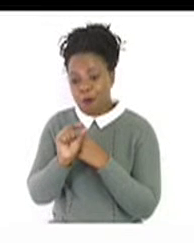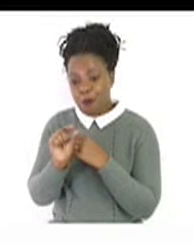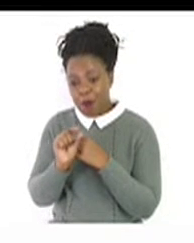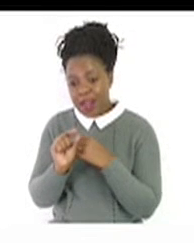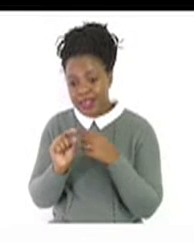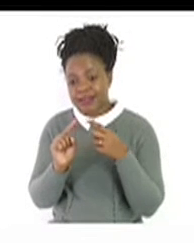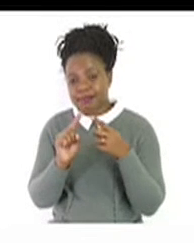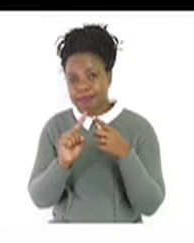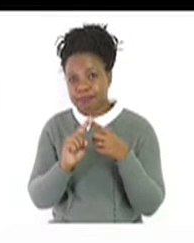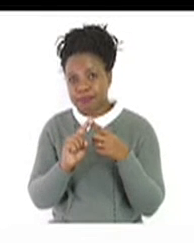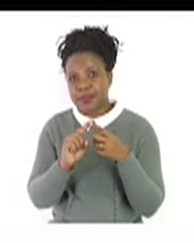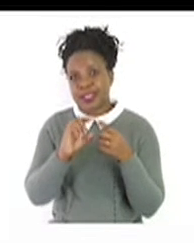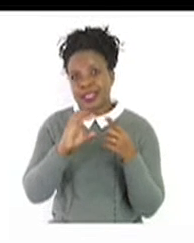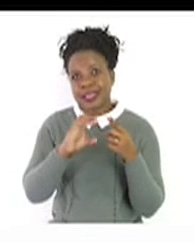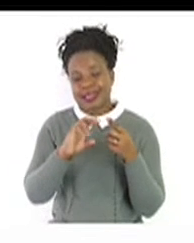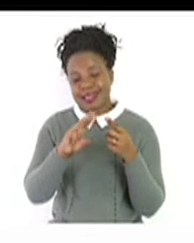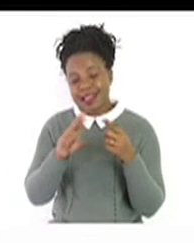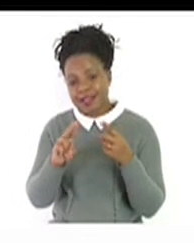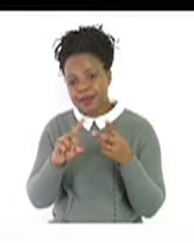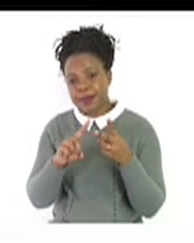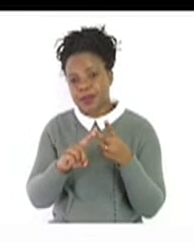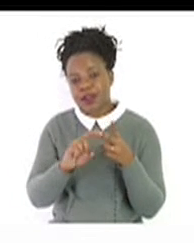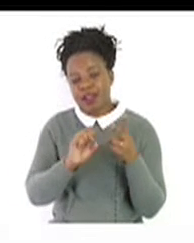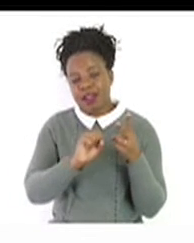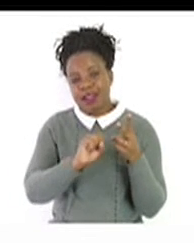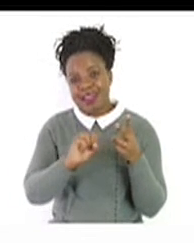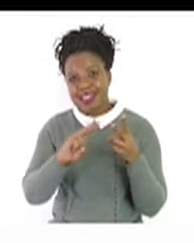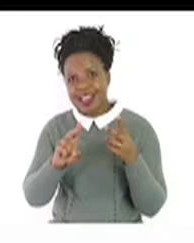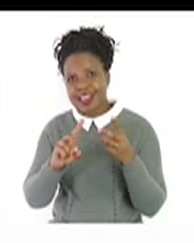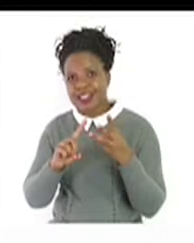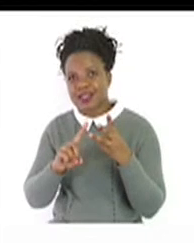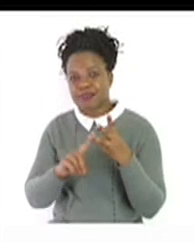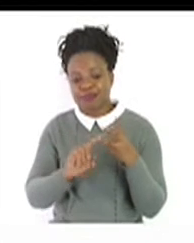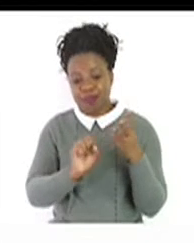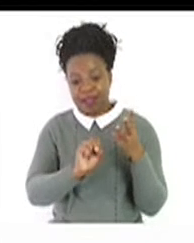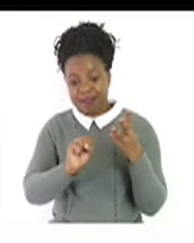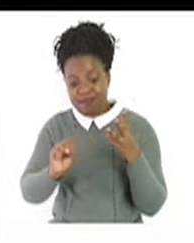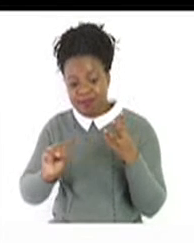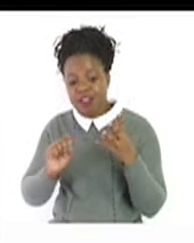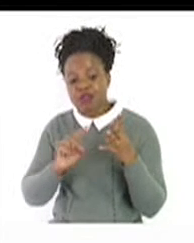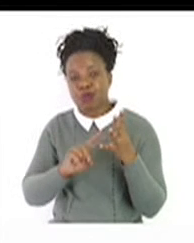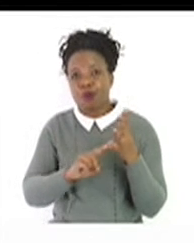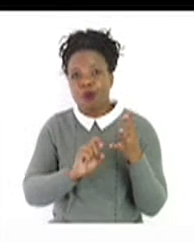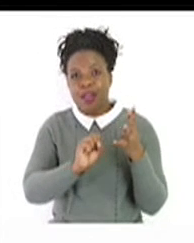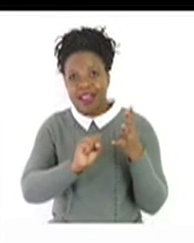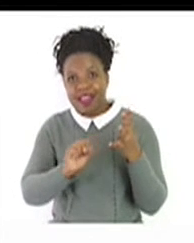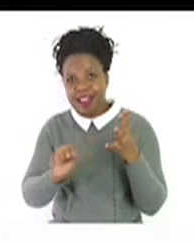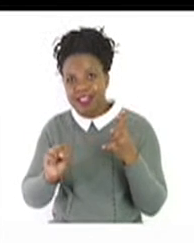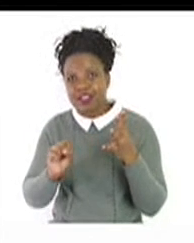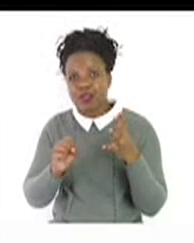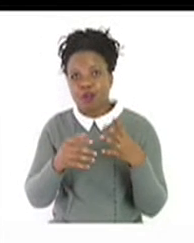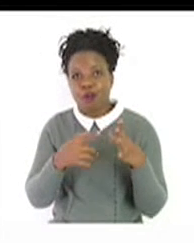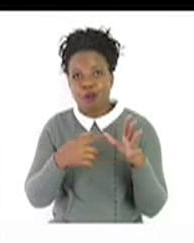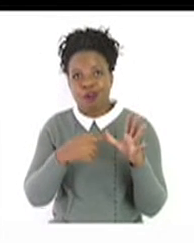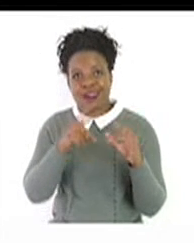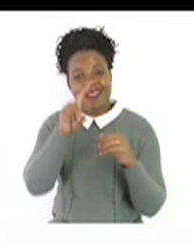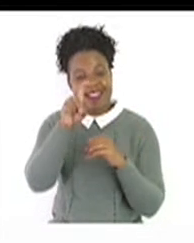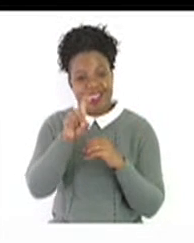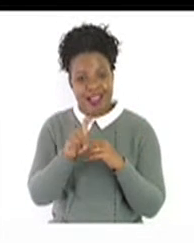S, double S, or X, add S or ES.